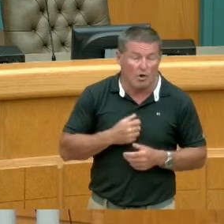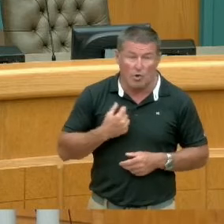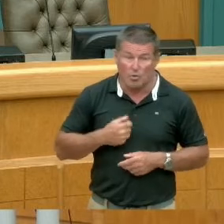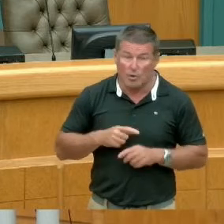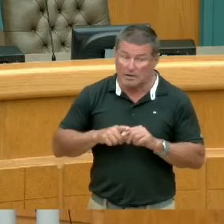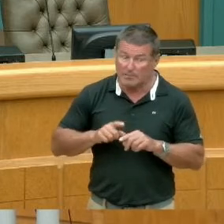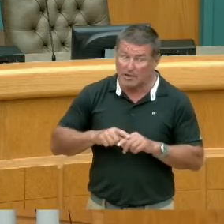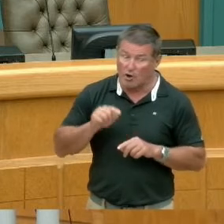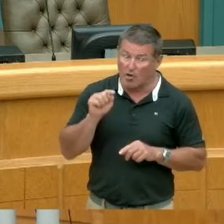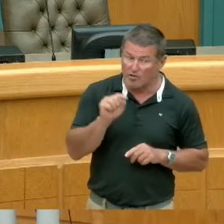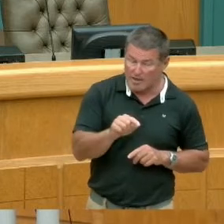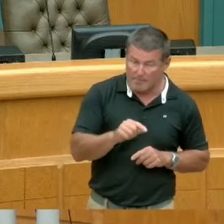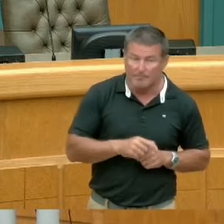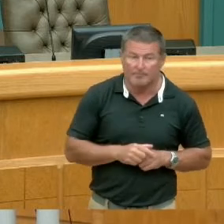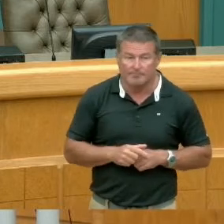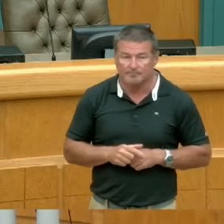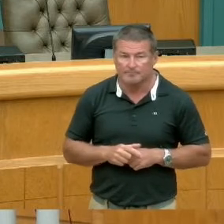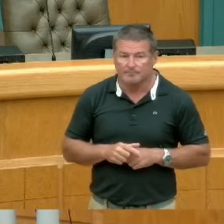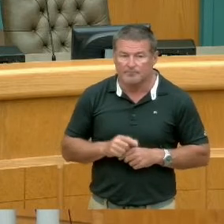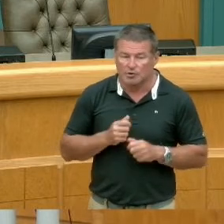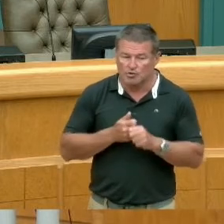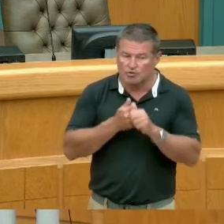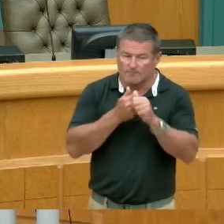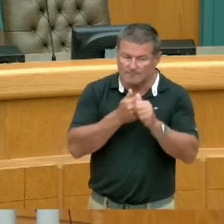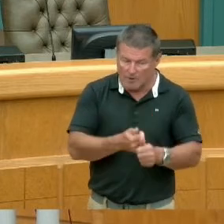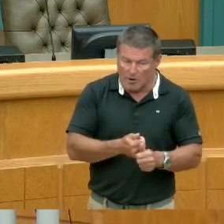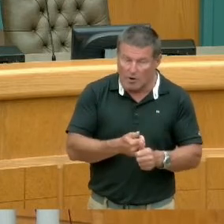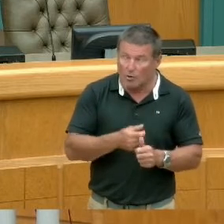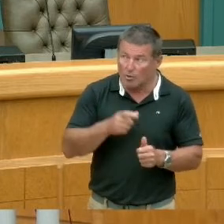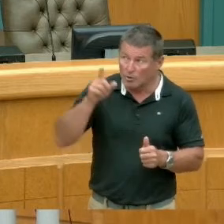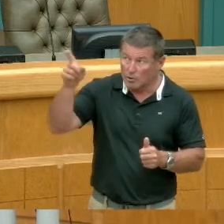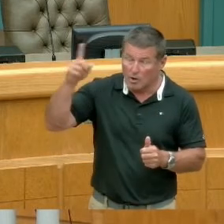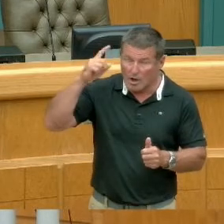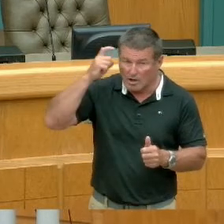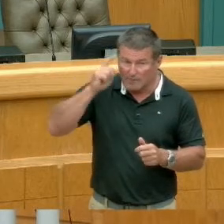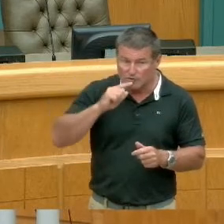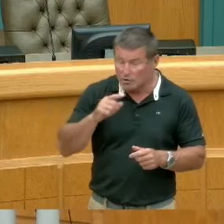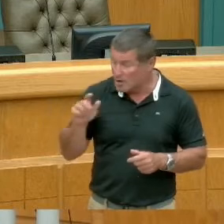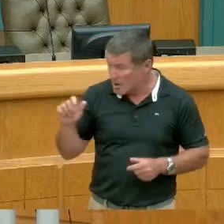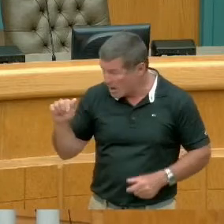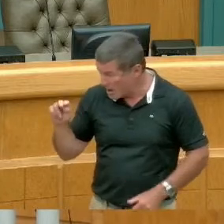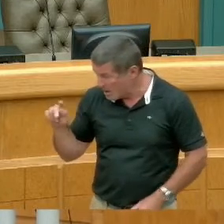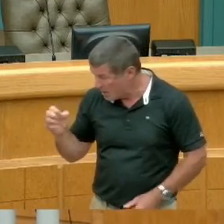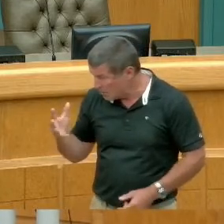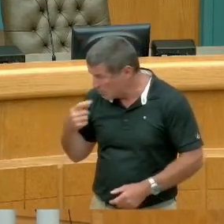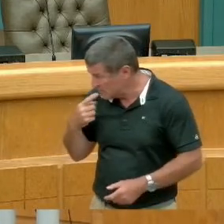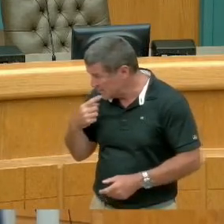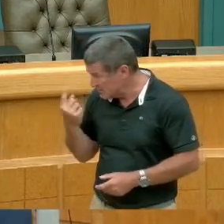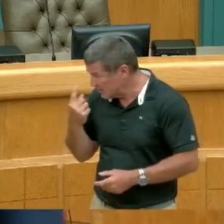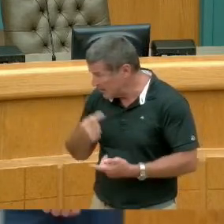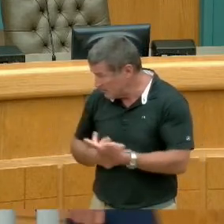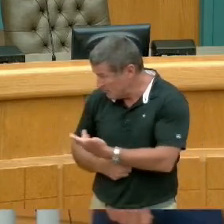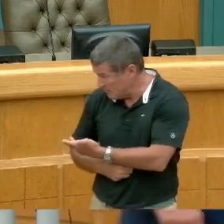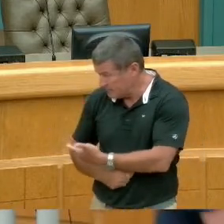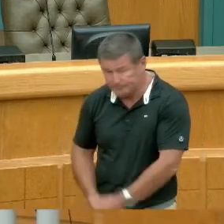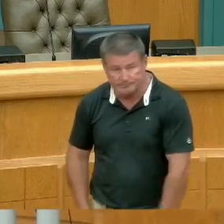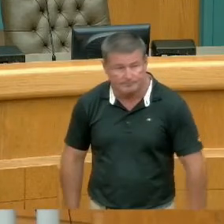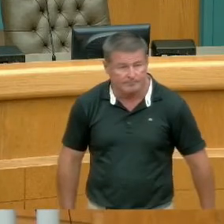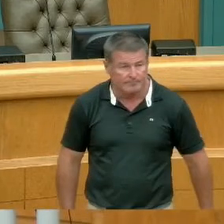help enforce that governor's order. I don't know if Annette wants to add anything beyond that.